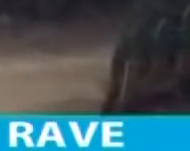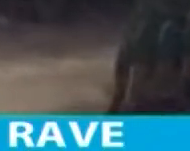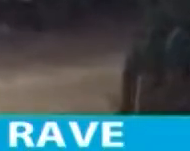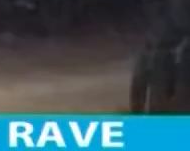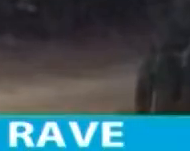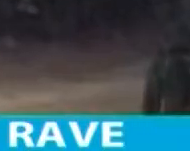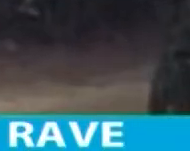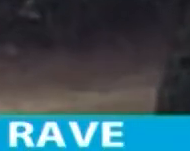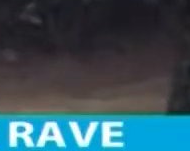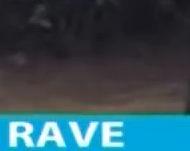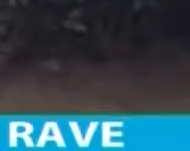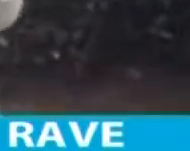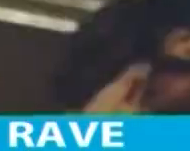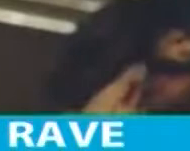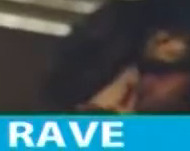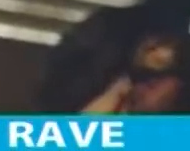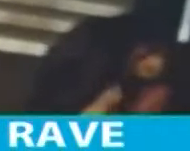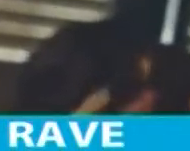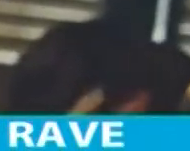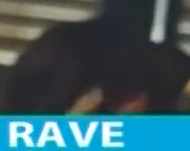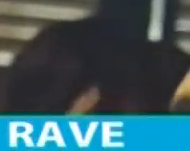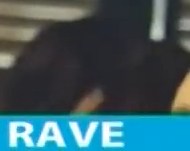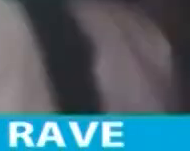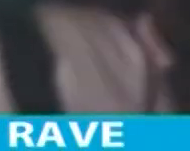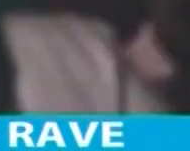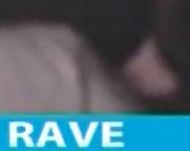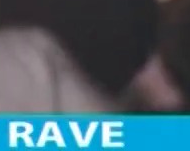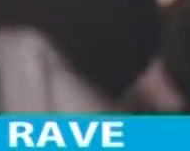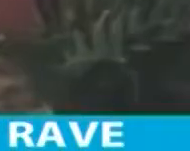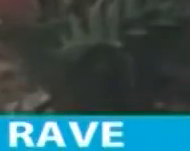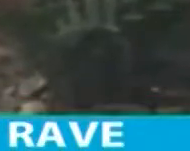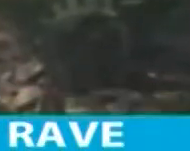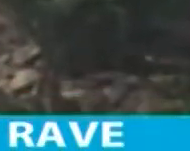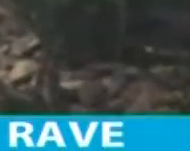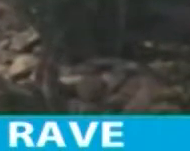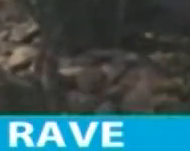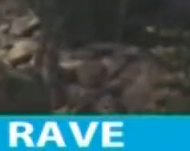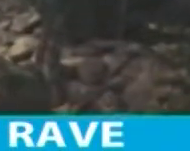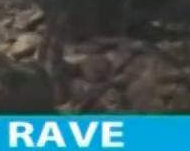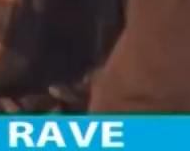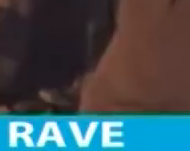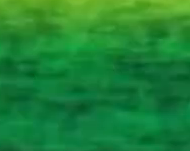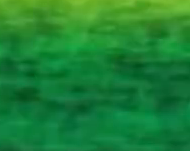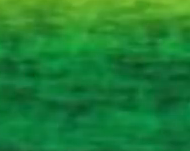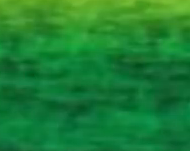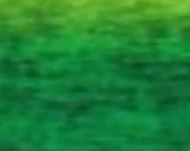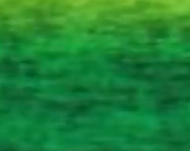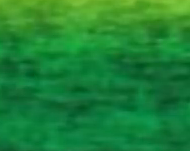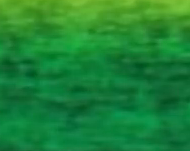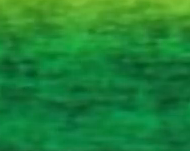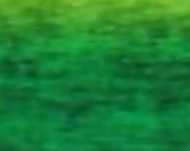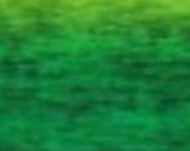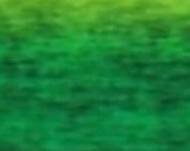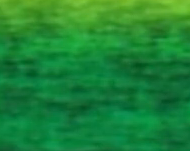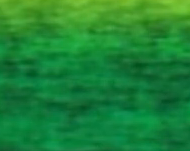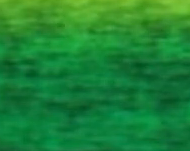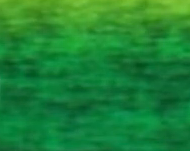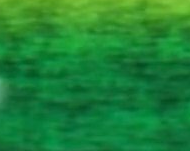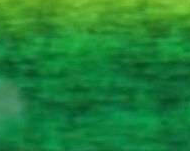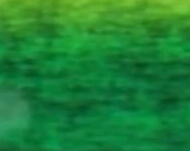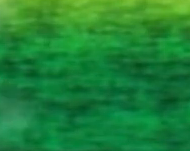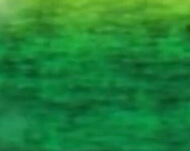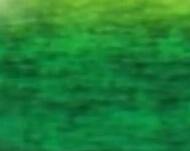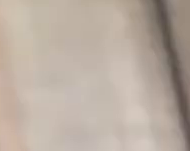King Haile Selassie first. The King of Kings, he is the conquering lion. King